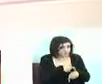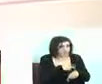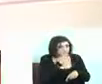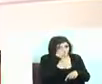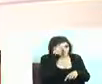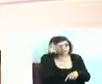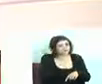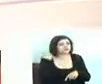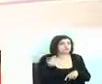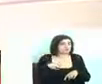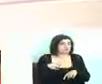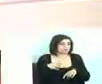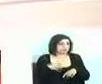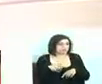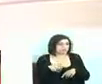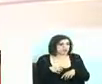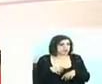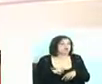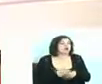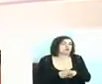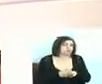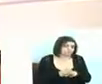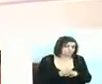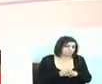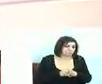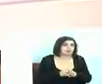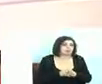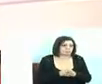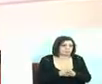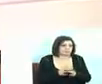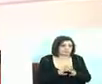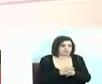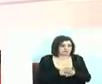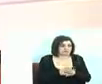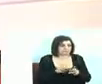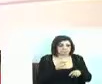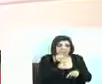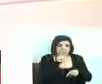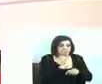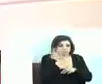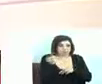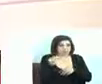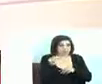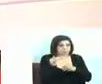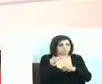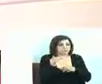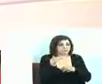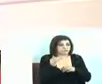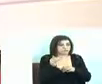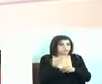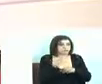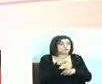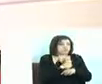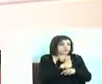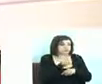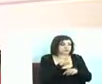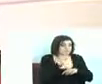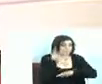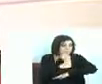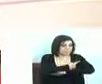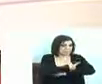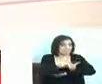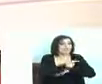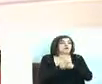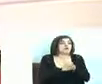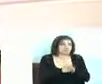community is. And I hope that it is going to be the kinds of stories that continue to give us courage to keep this dream alive.